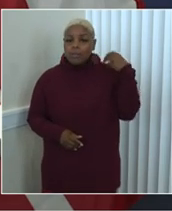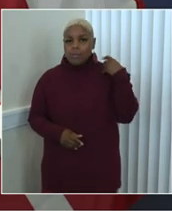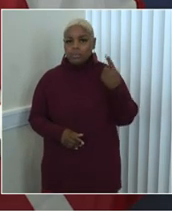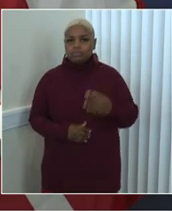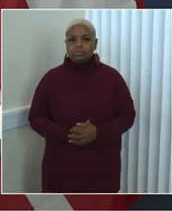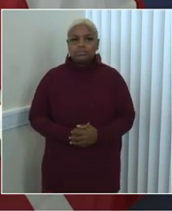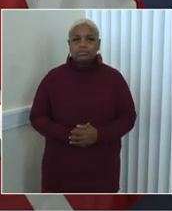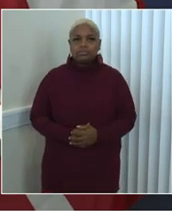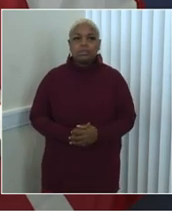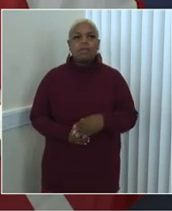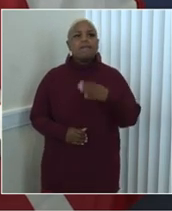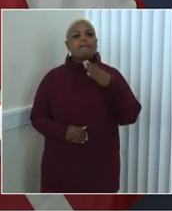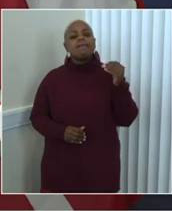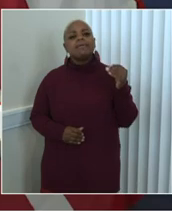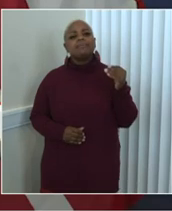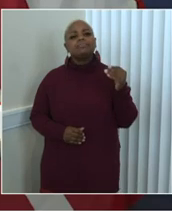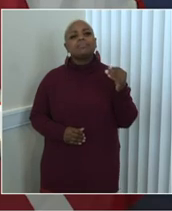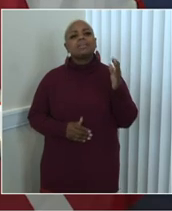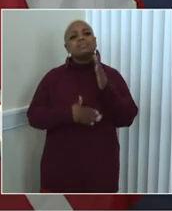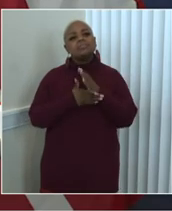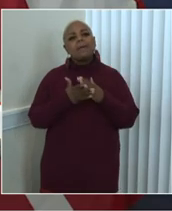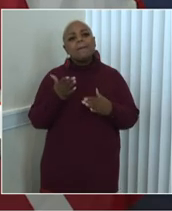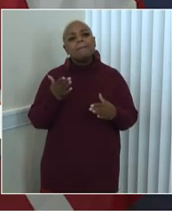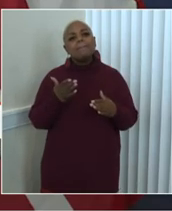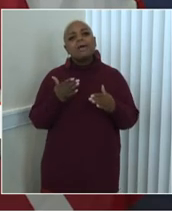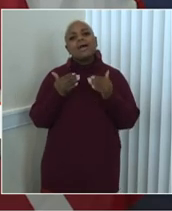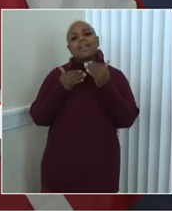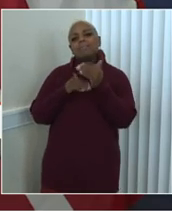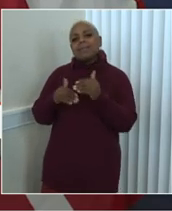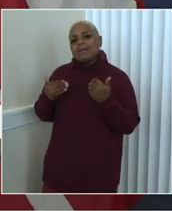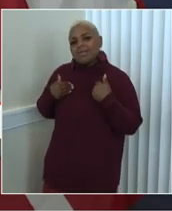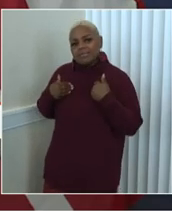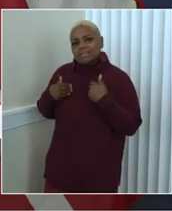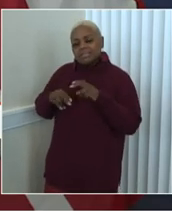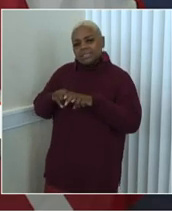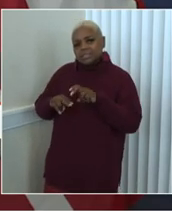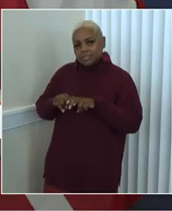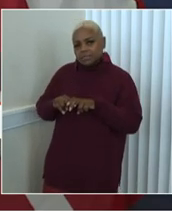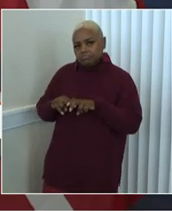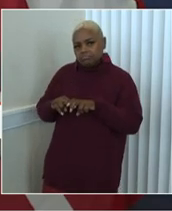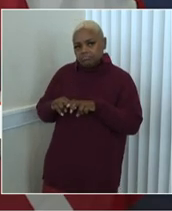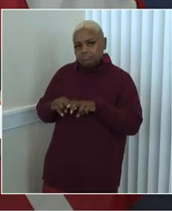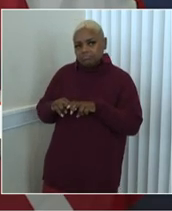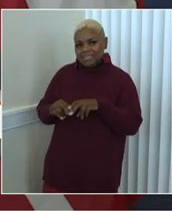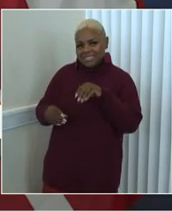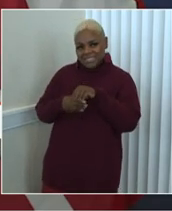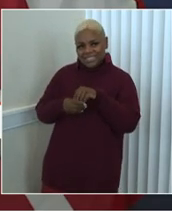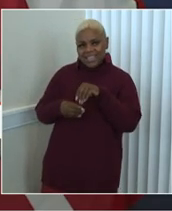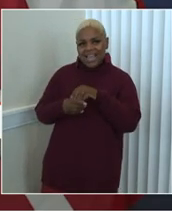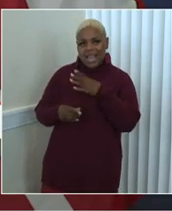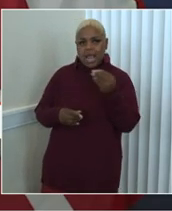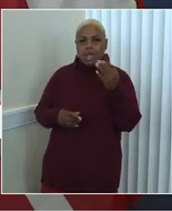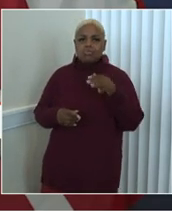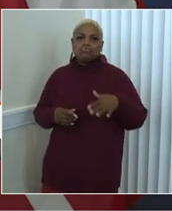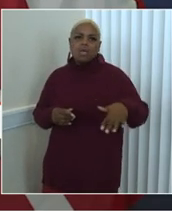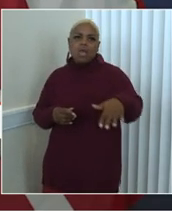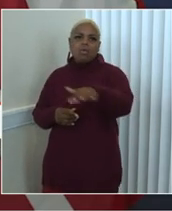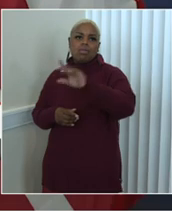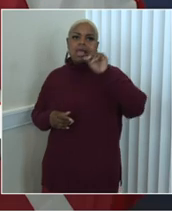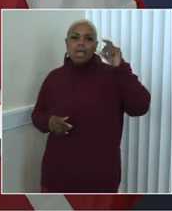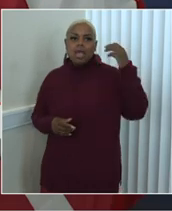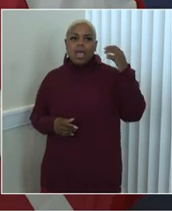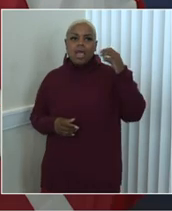be some limited number of seats in and around the Capitol Visitor Center